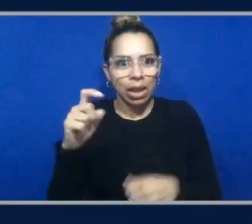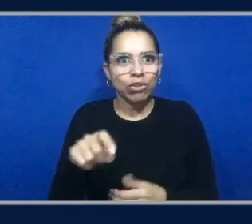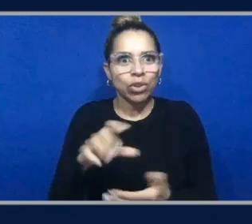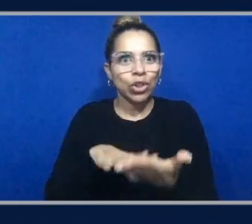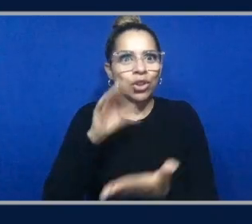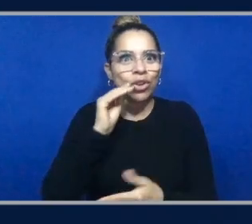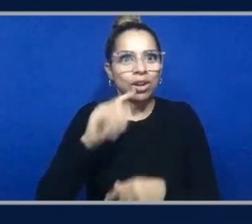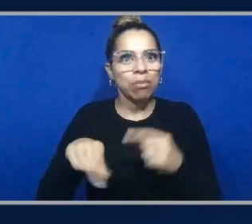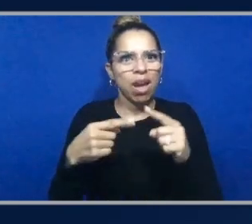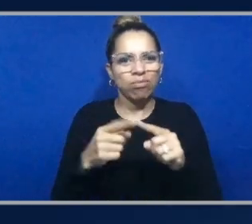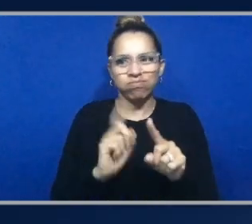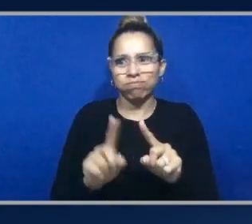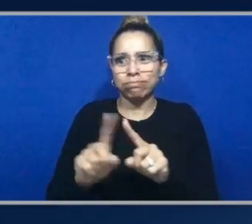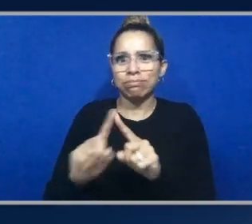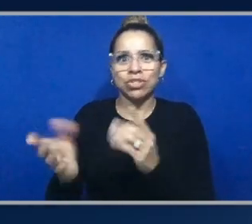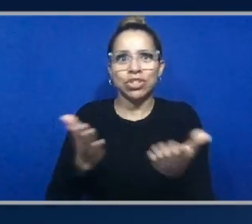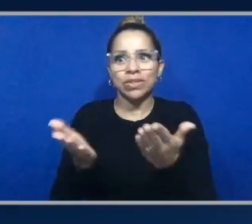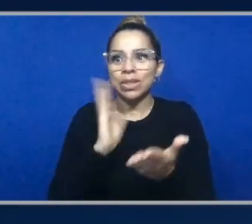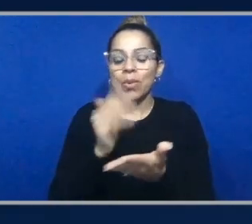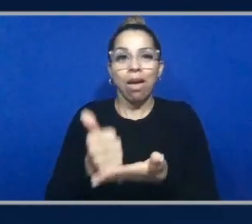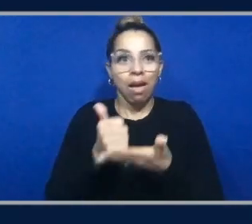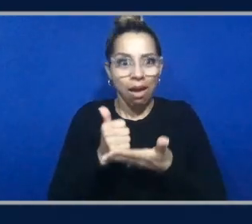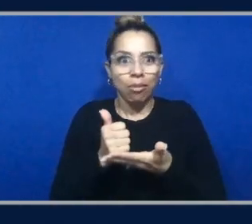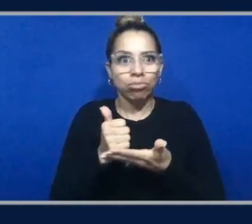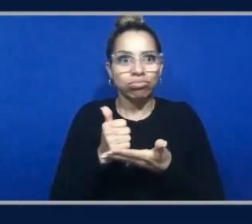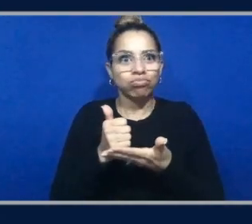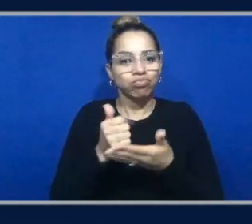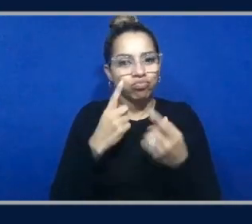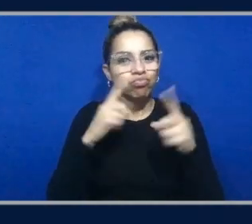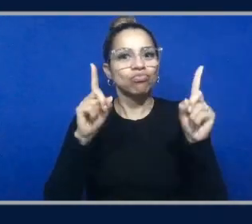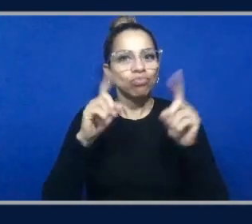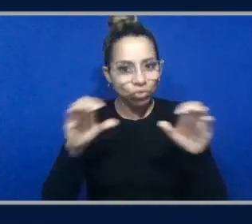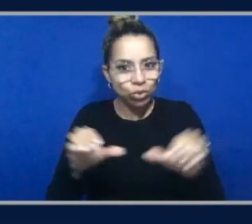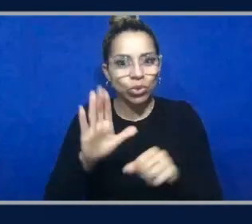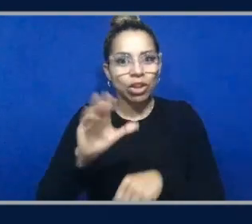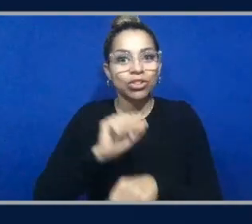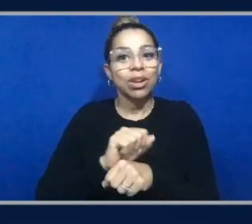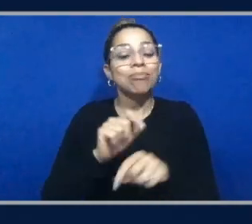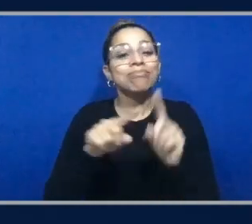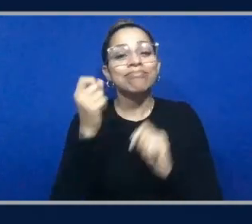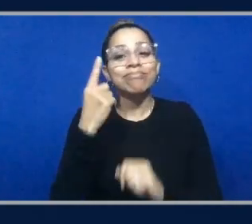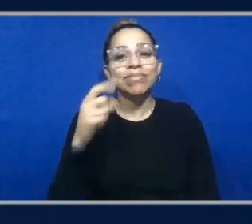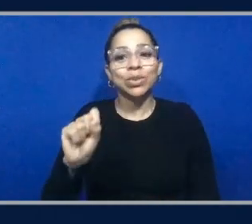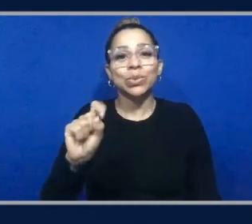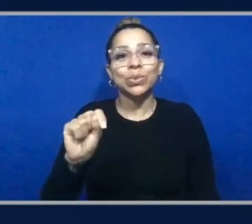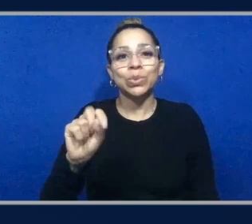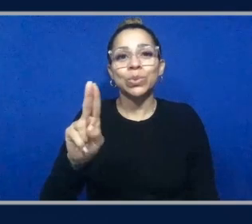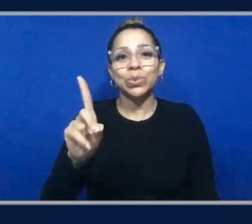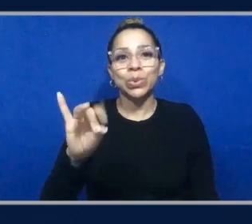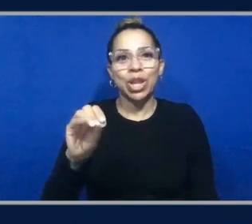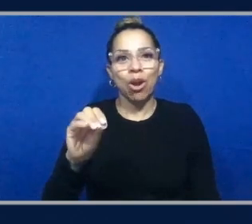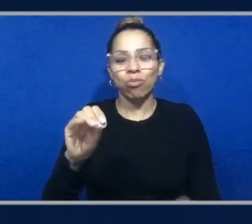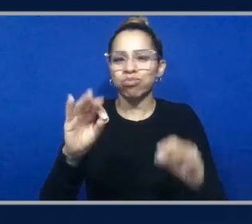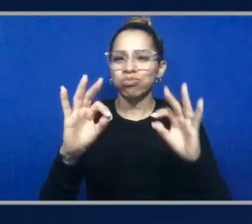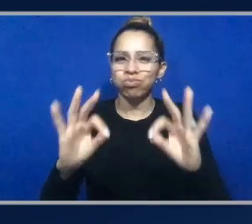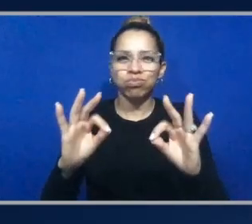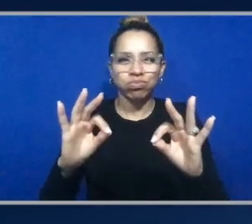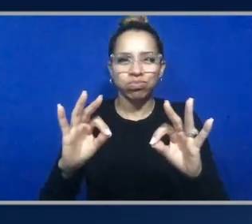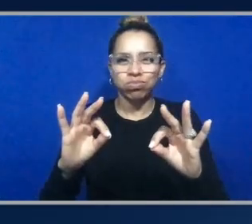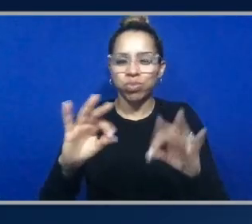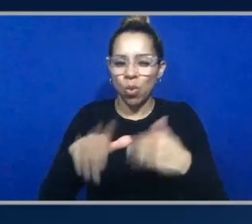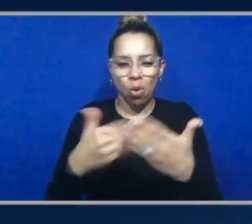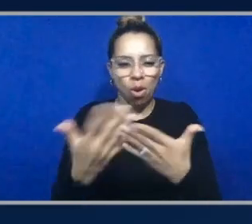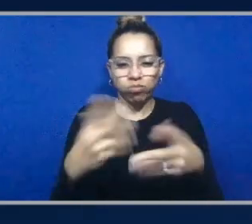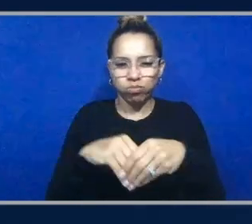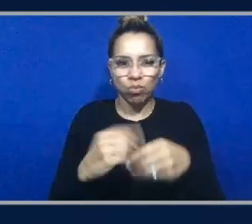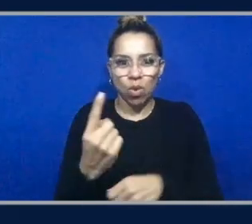services that enable them to do their job. And SageMaker Unified Studio kind of converges all of those under one umbrella. Yeah, you've mentioned data governance, which seems